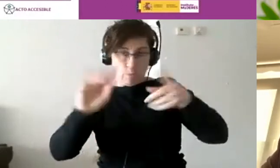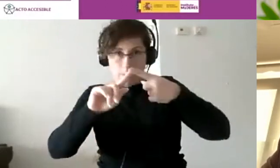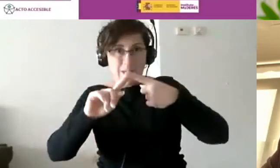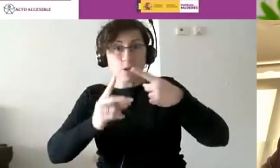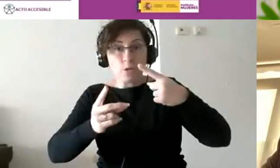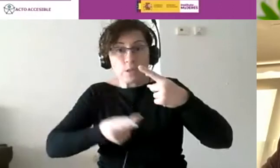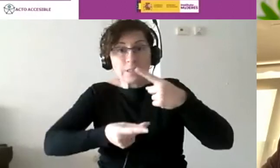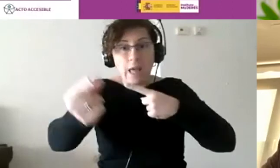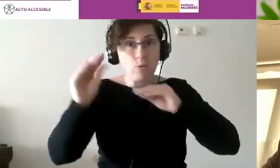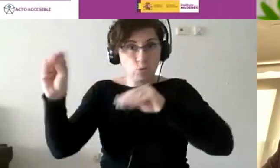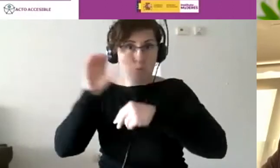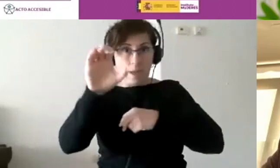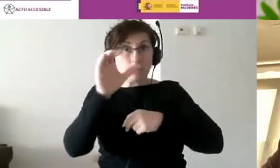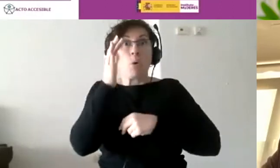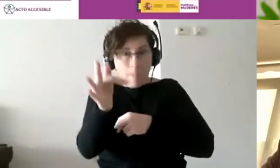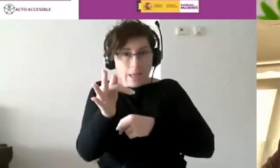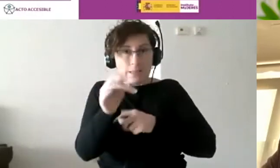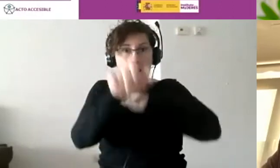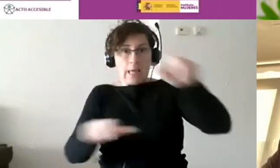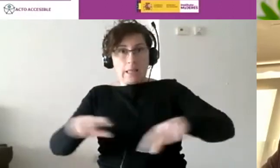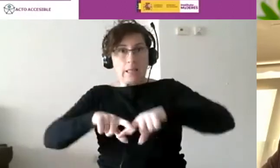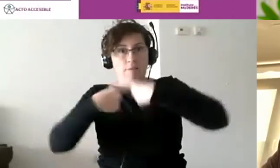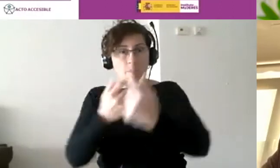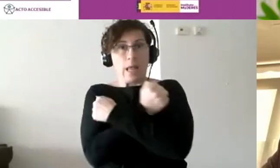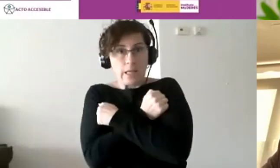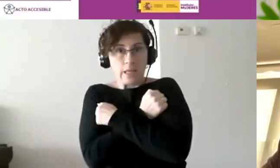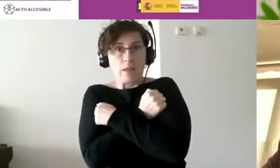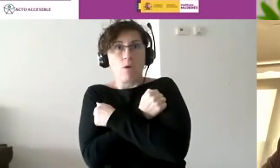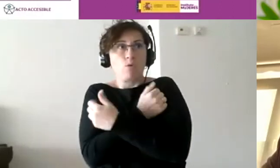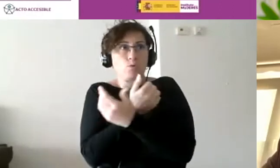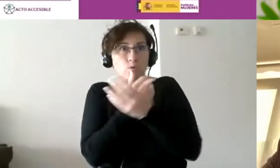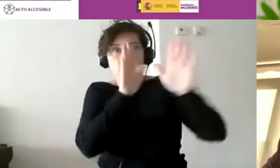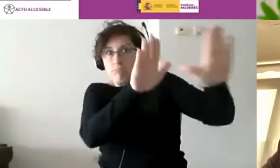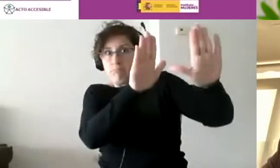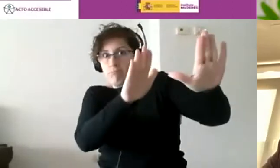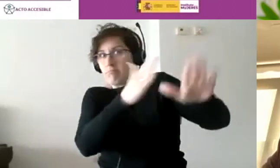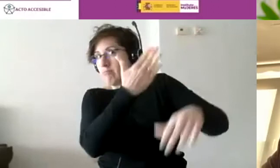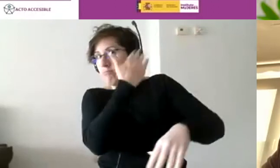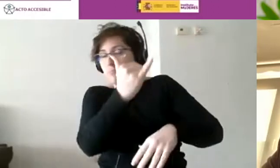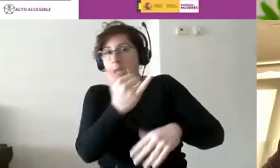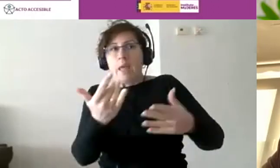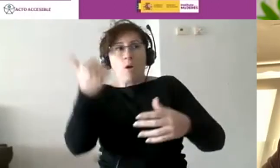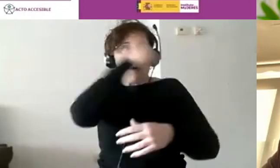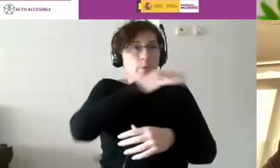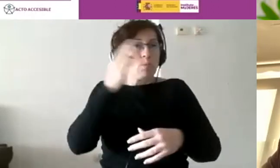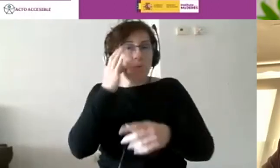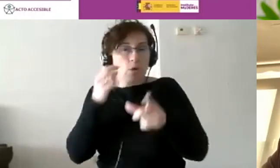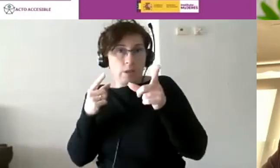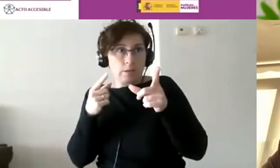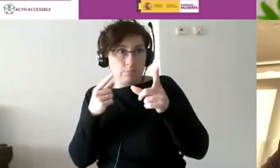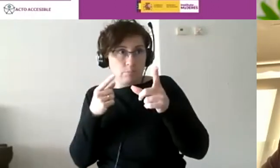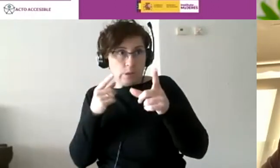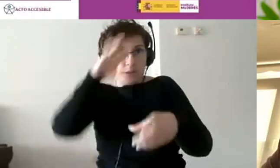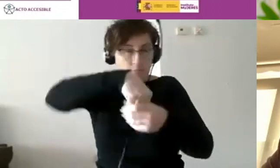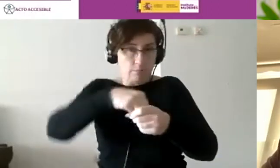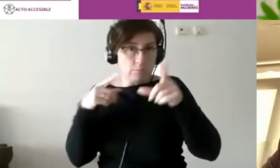their country, and in their country they have left many of their beloved, some men, women who are fighting in the war in order